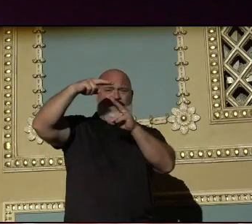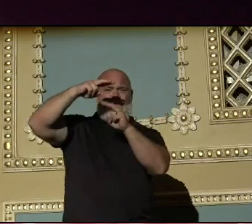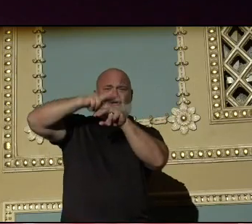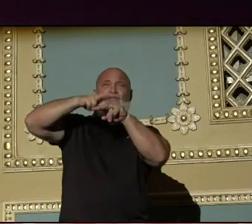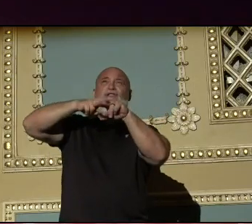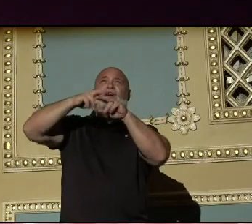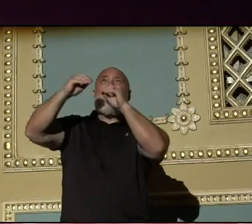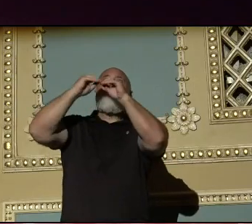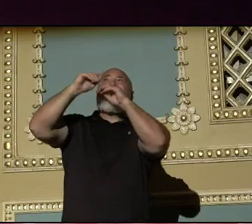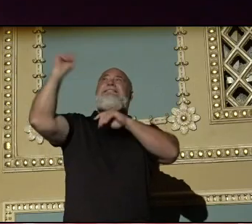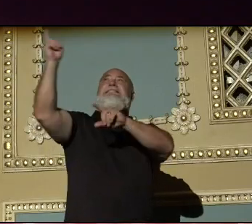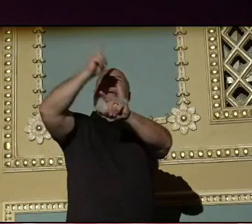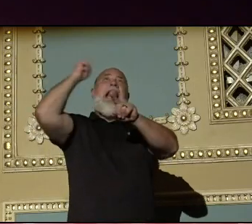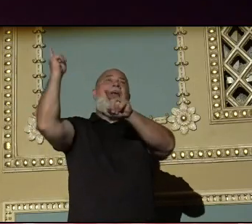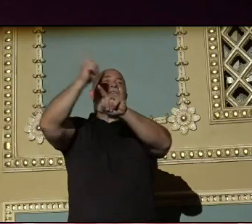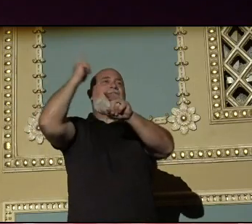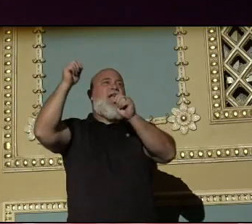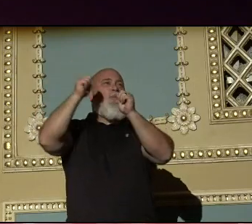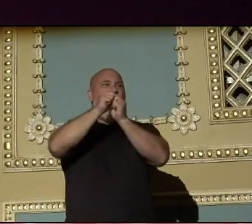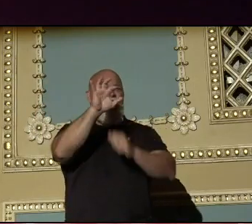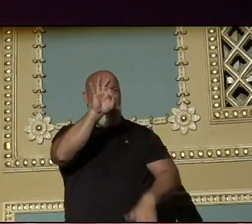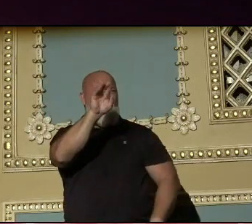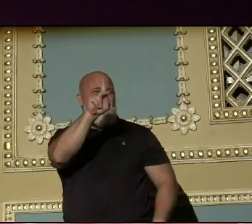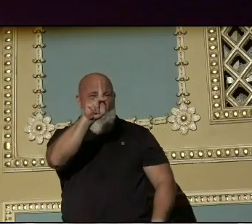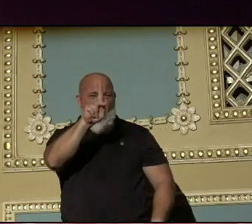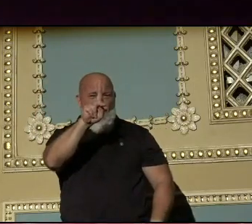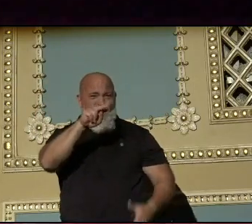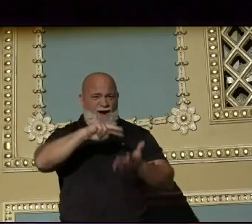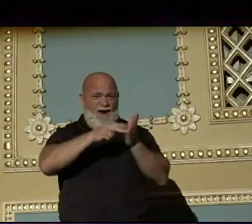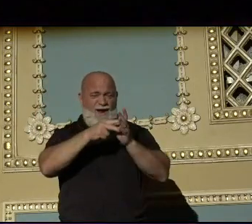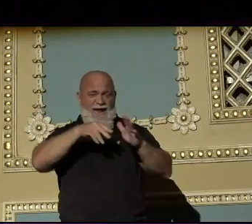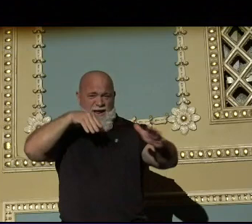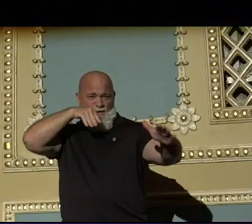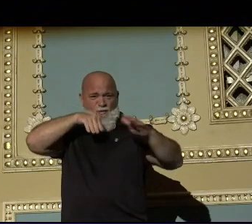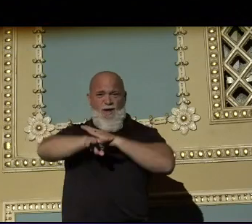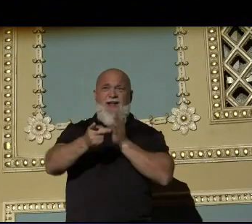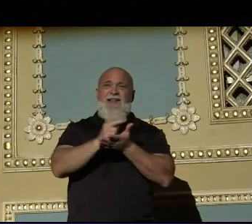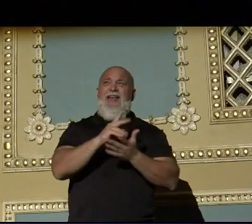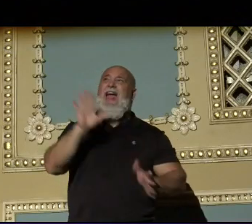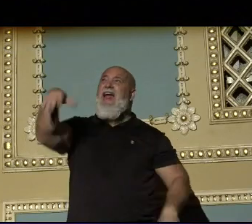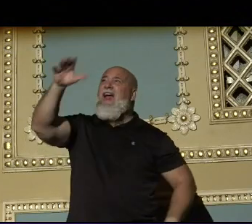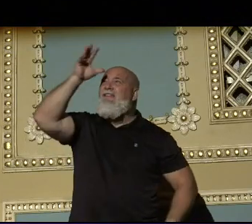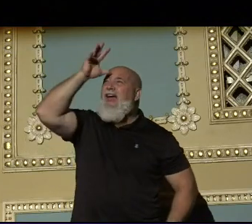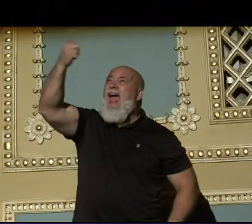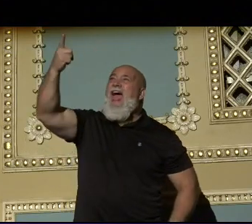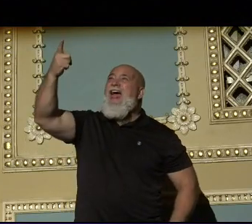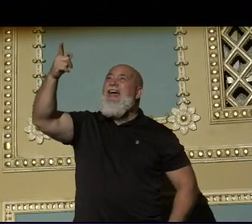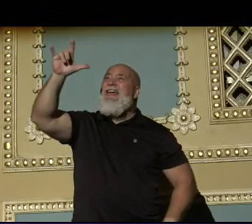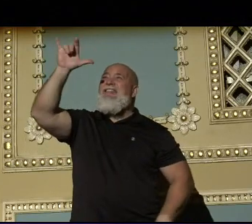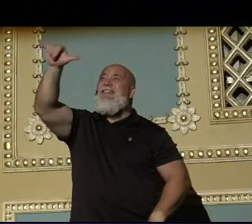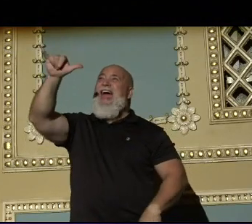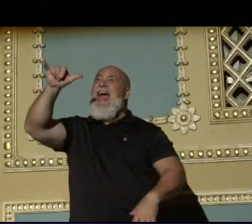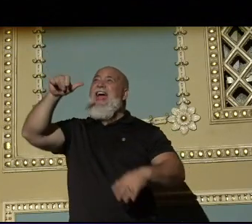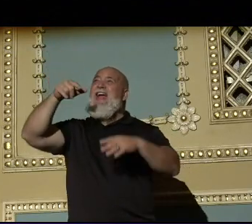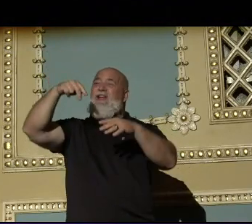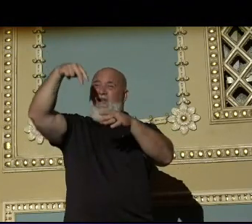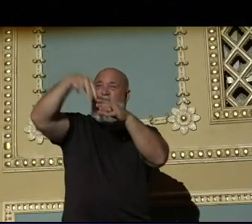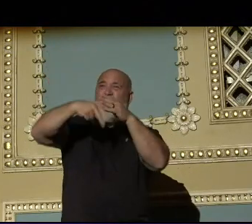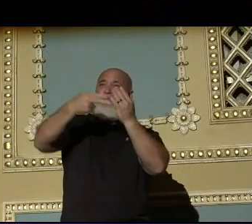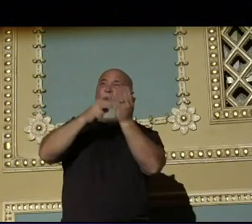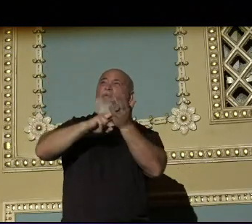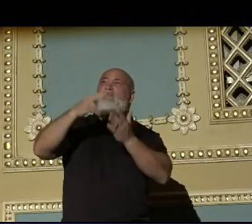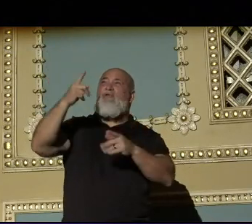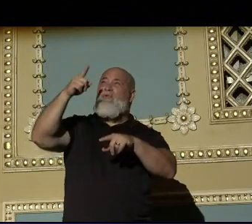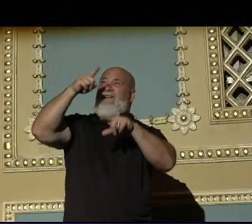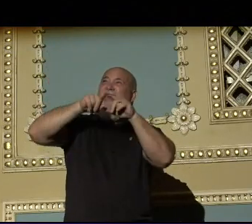ceiling fan with a fork. And I'd walked into the kitchen and I was like, Dad, that can't go in a toaster. Why are you putting it in a ceiling